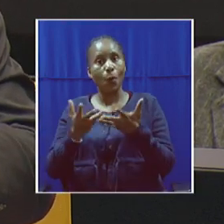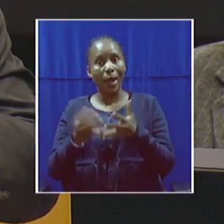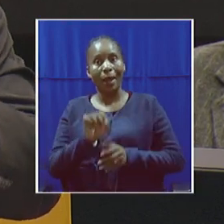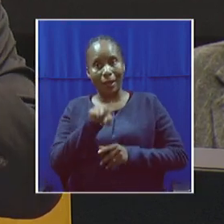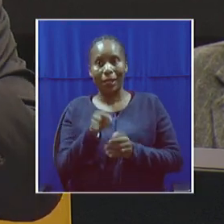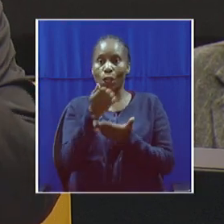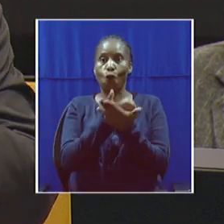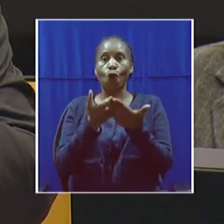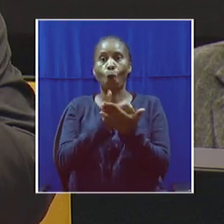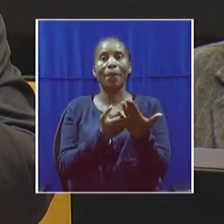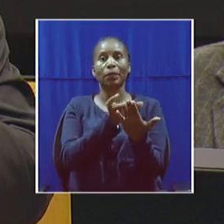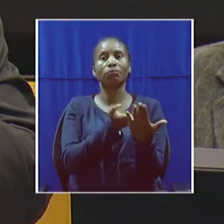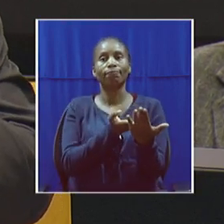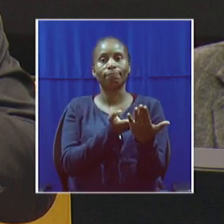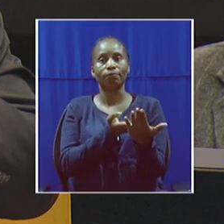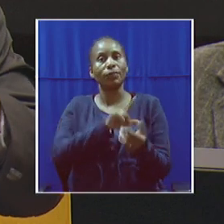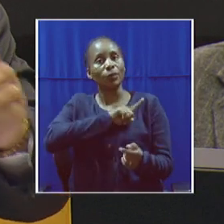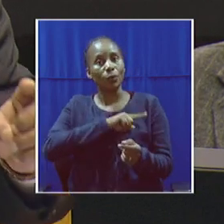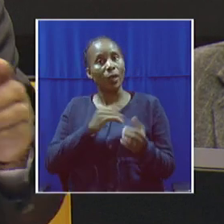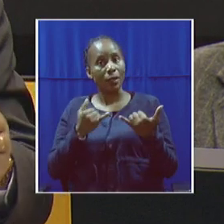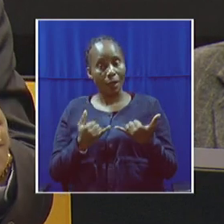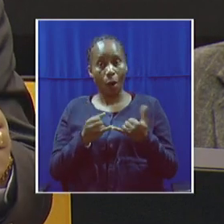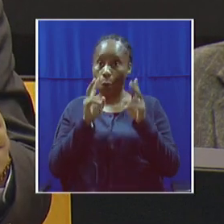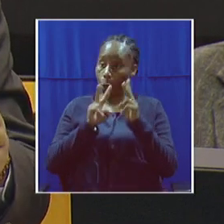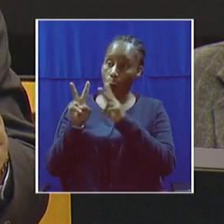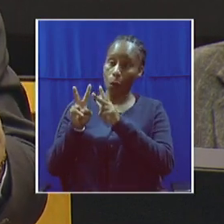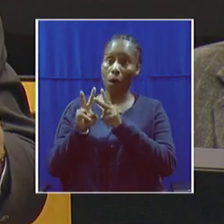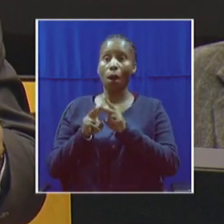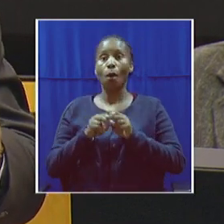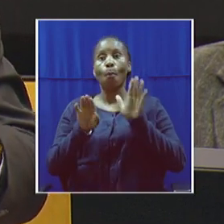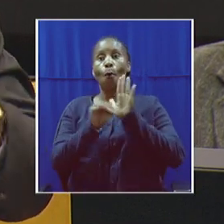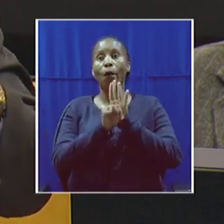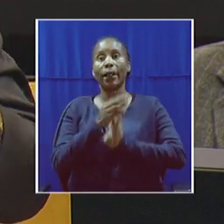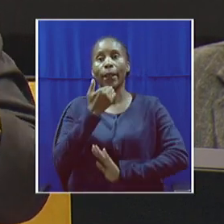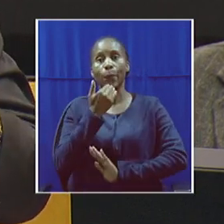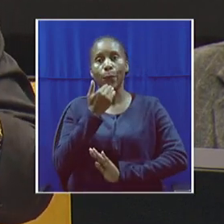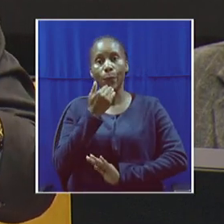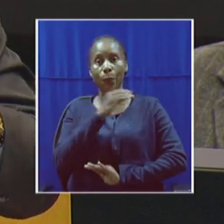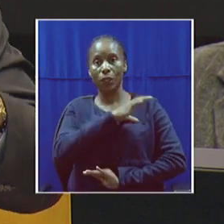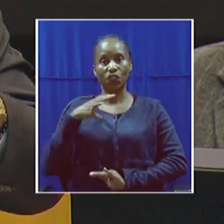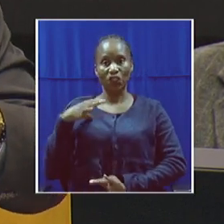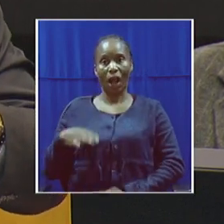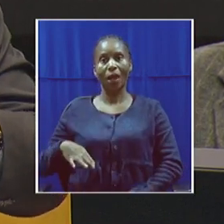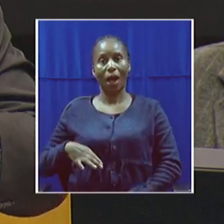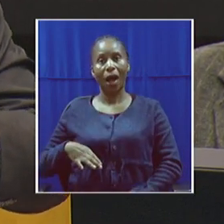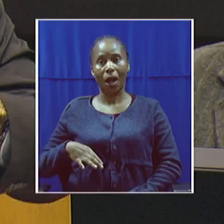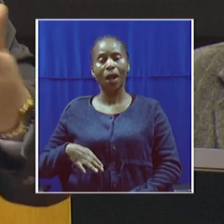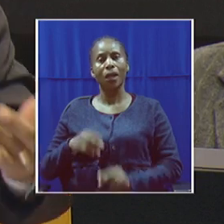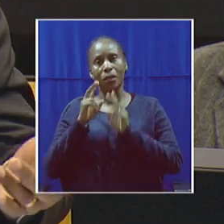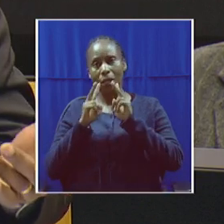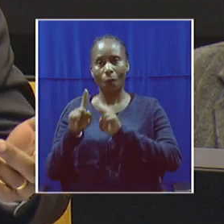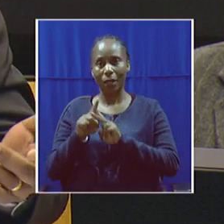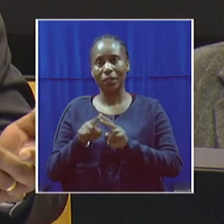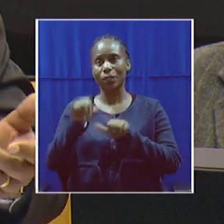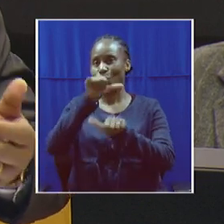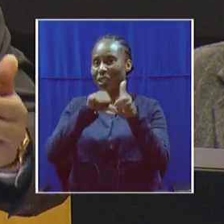ran that is why if you look to the Chinese model they observe that socialism in its